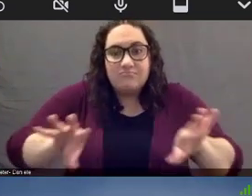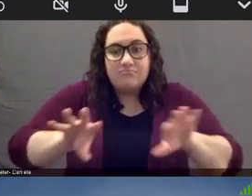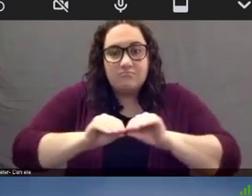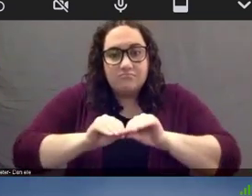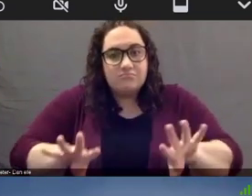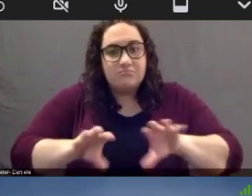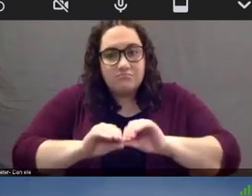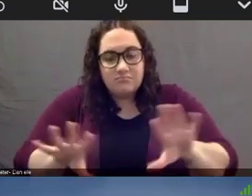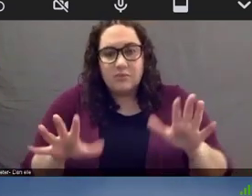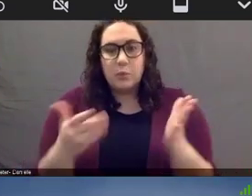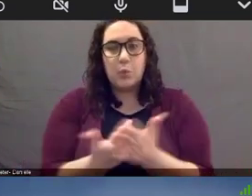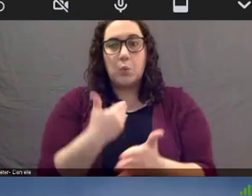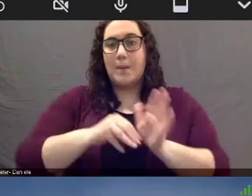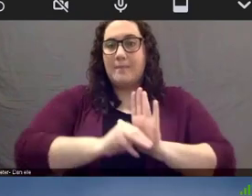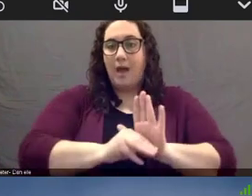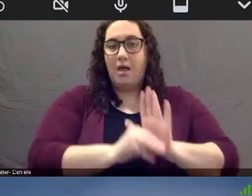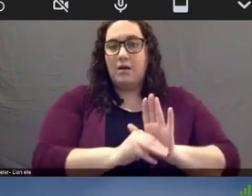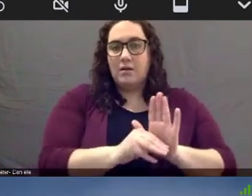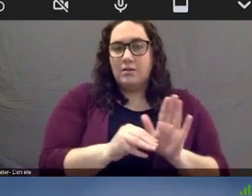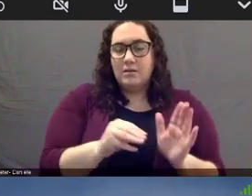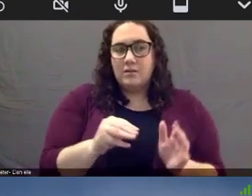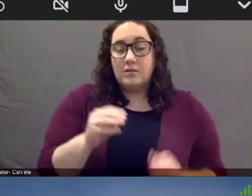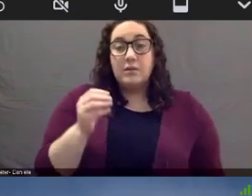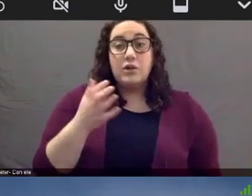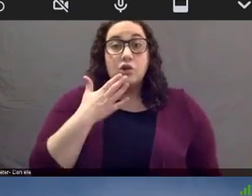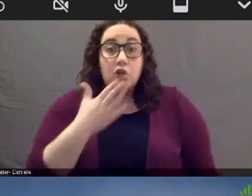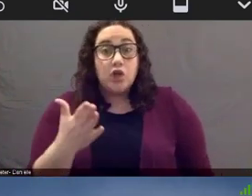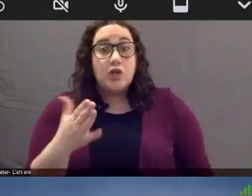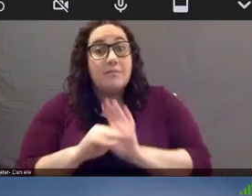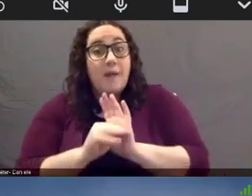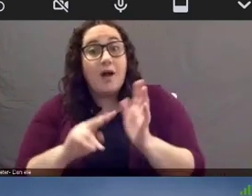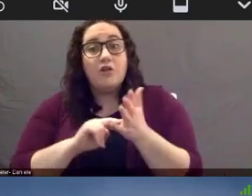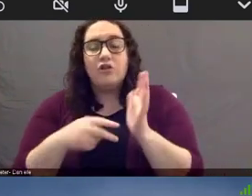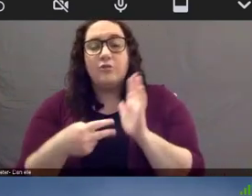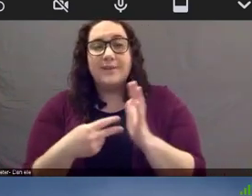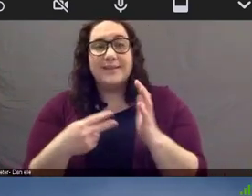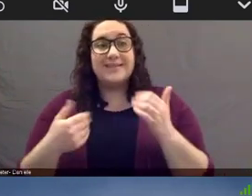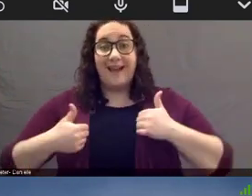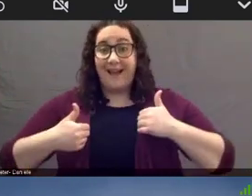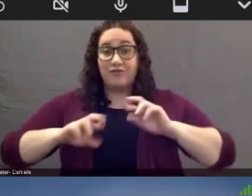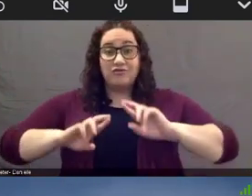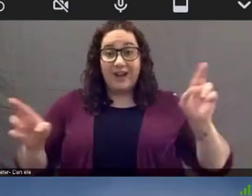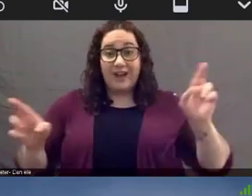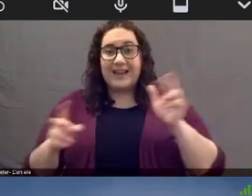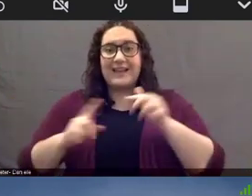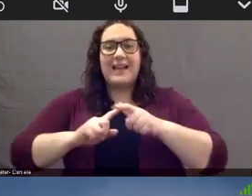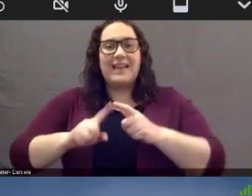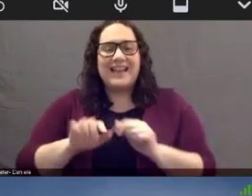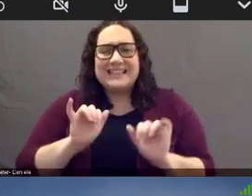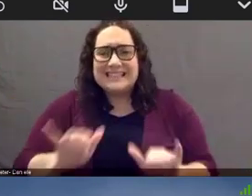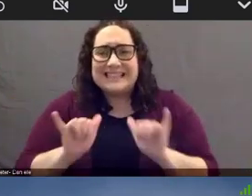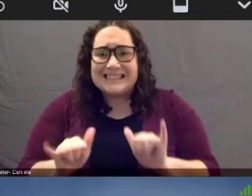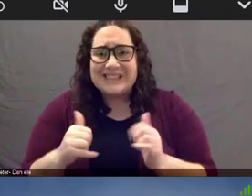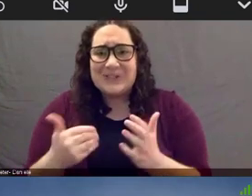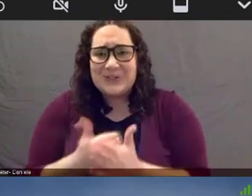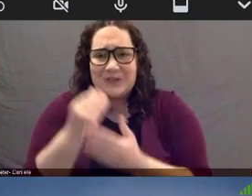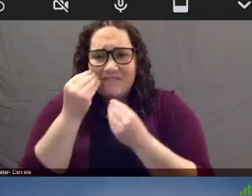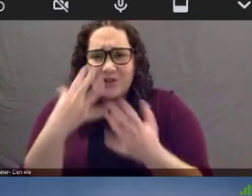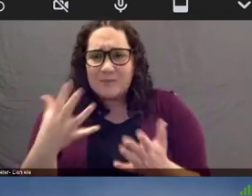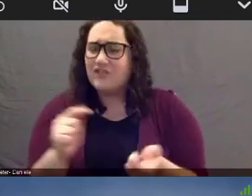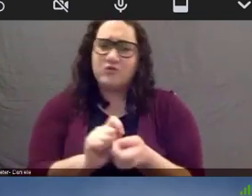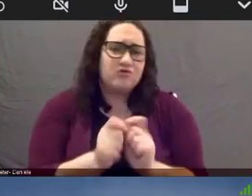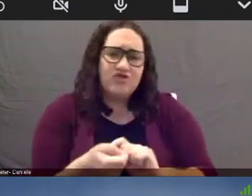have some assumptions, but as you get more data, you update your assumptions, right? And I think that as we see that, we get better